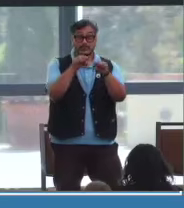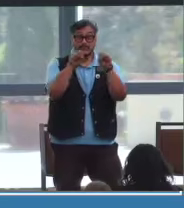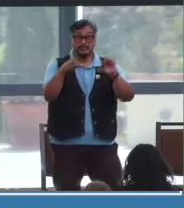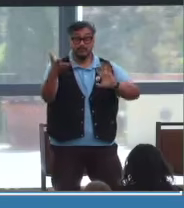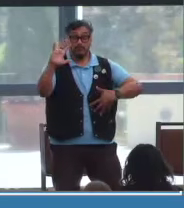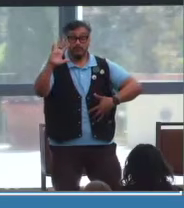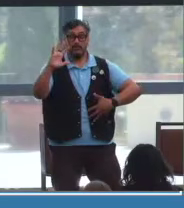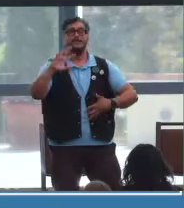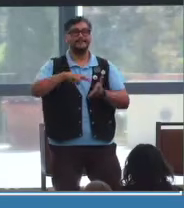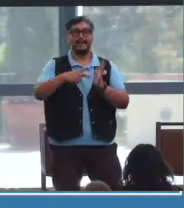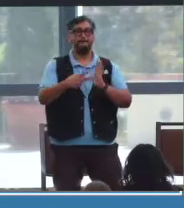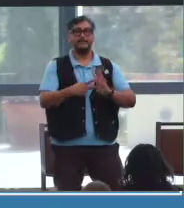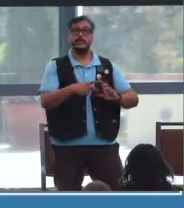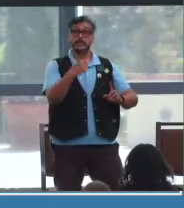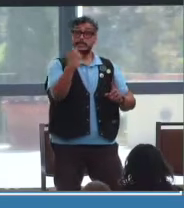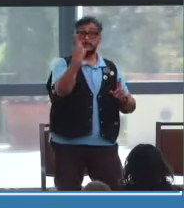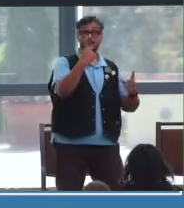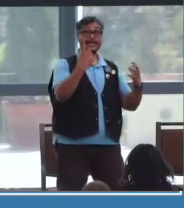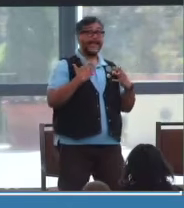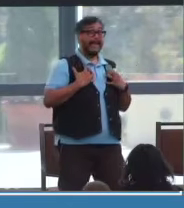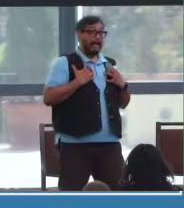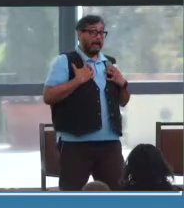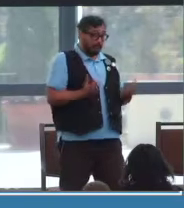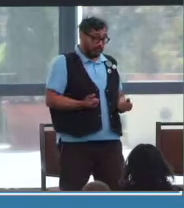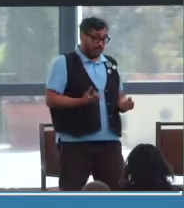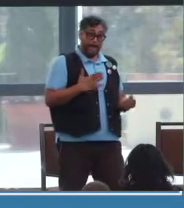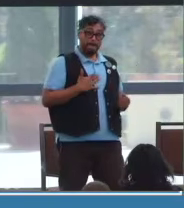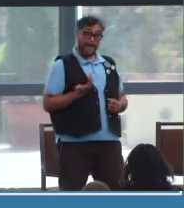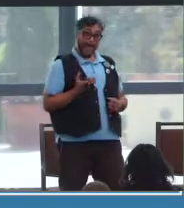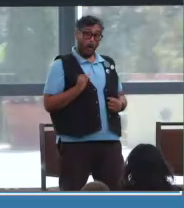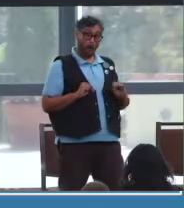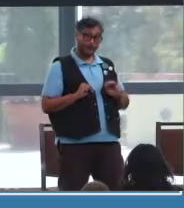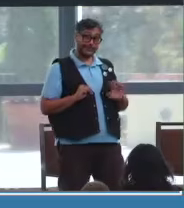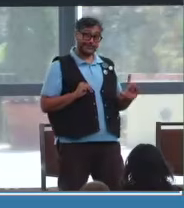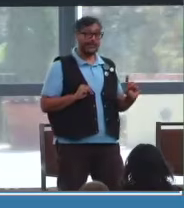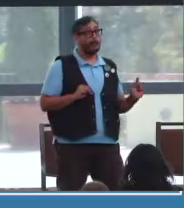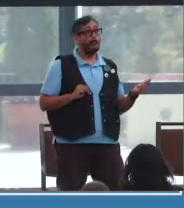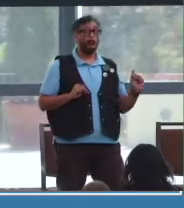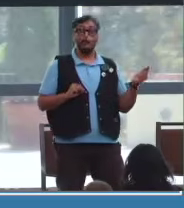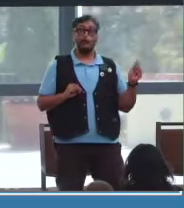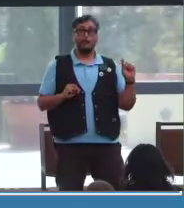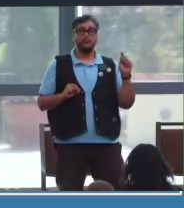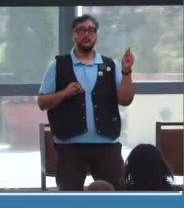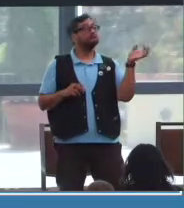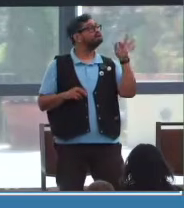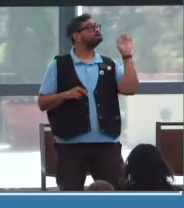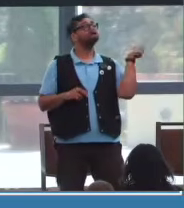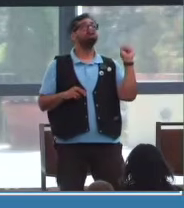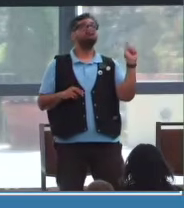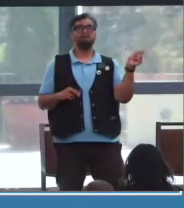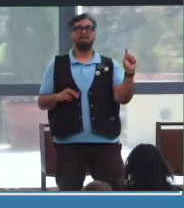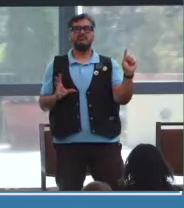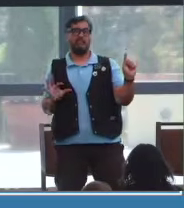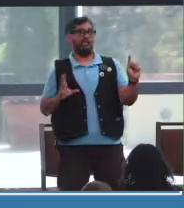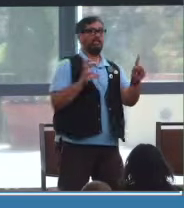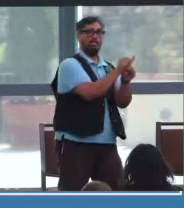immune system recognizes something on our own cells as something foreign. So it activates our cells and tries to remove